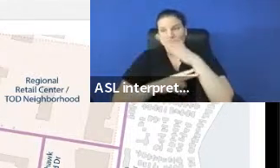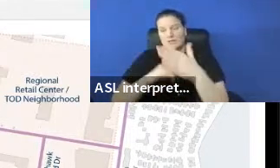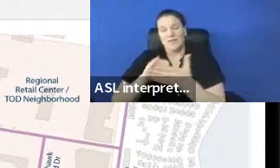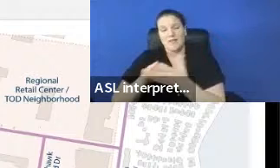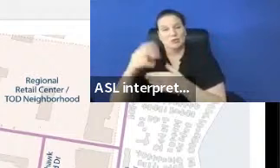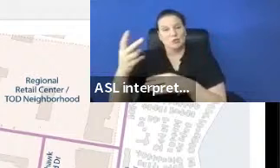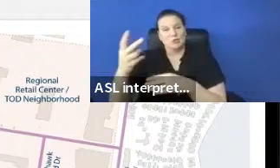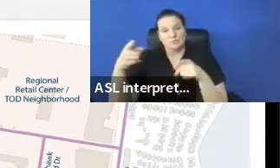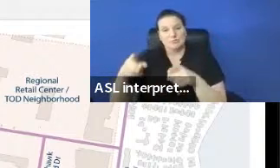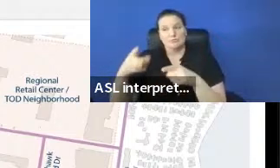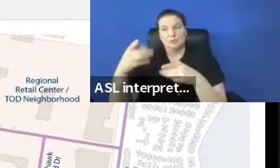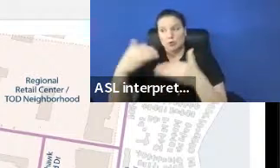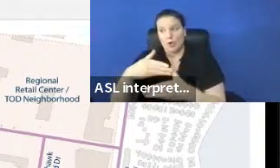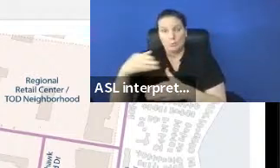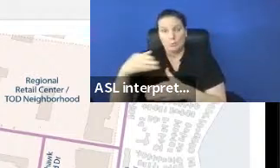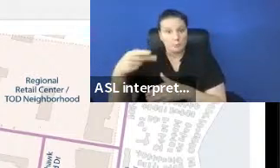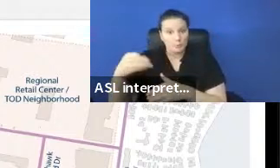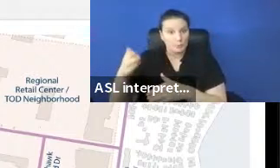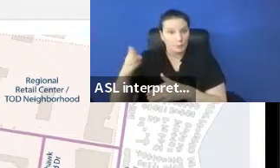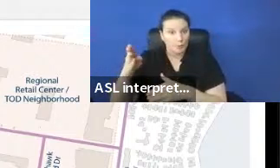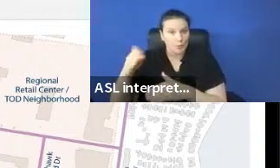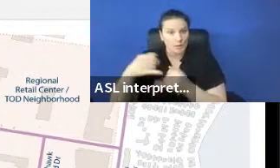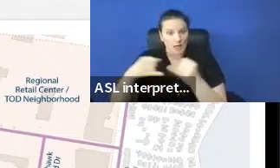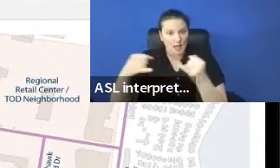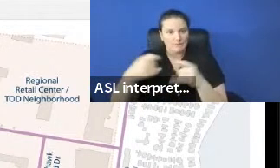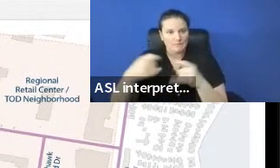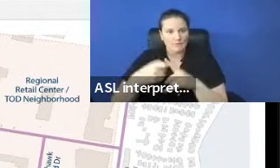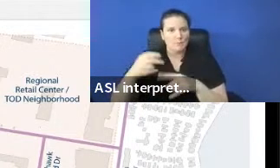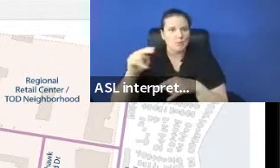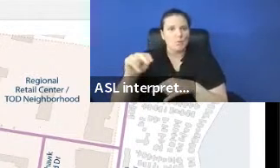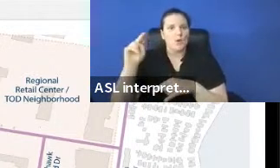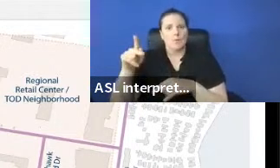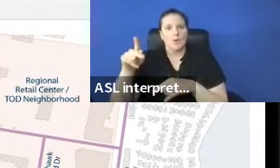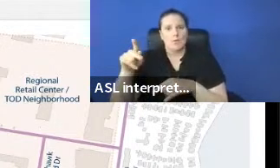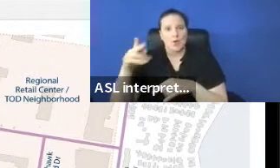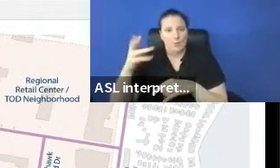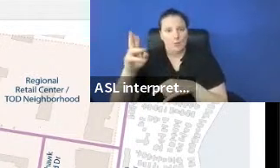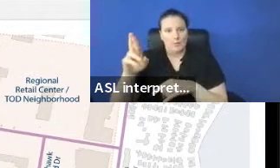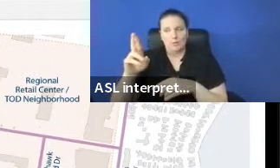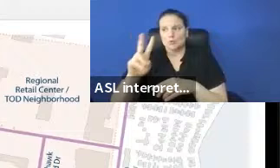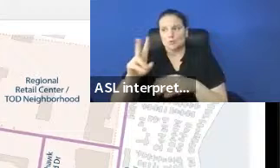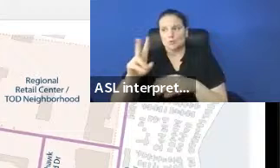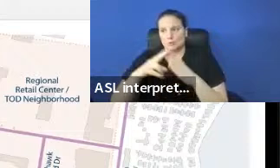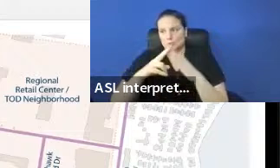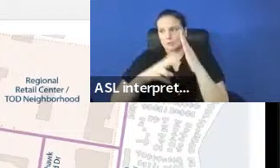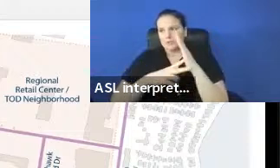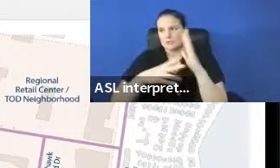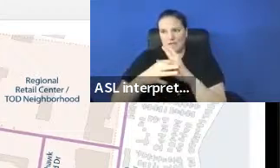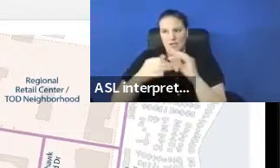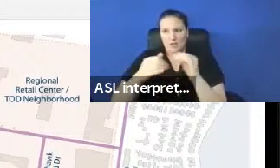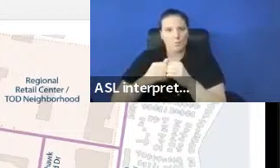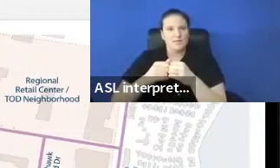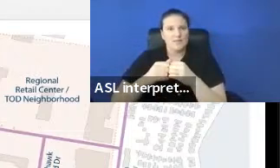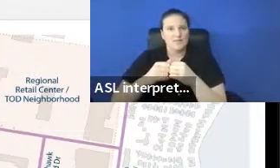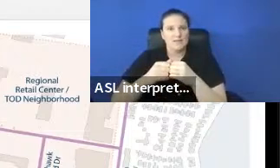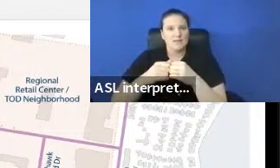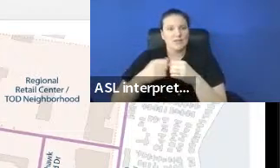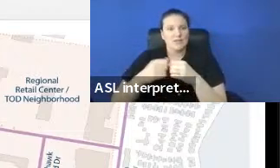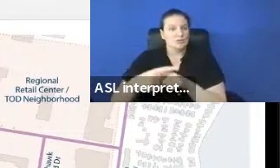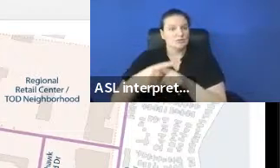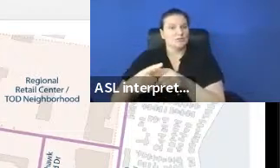parallel dark blue lines that go over North Portland Harbor. So two bridges connect with those intersections at Marine